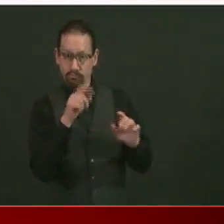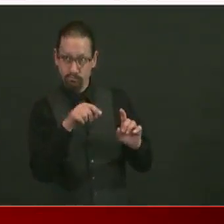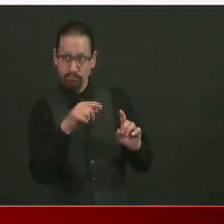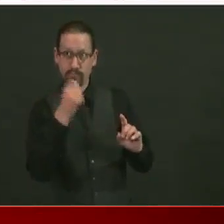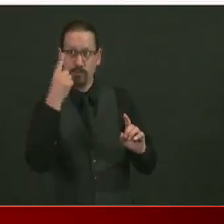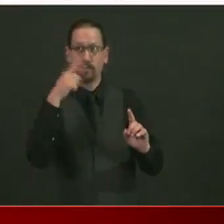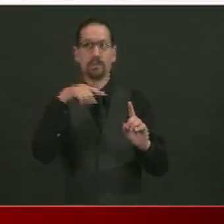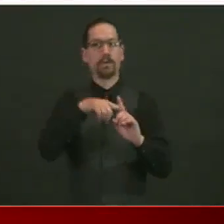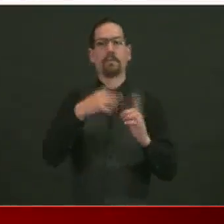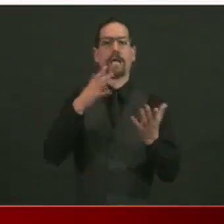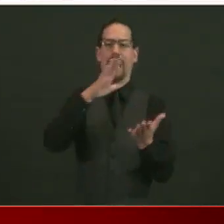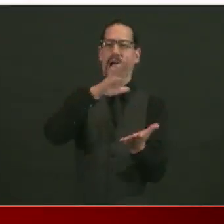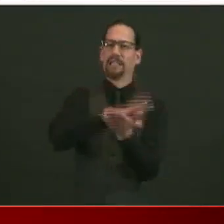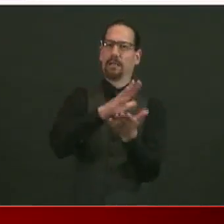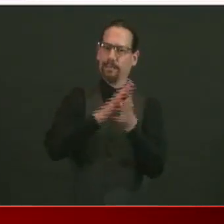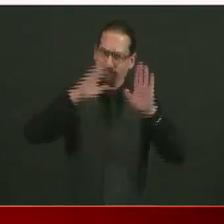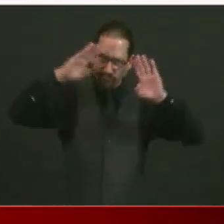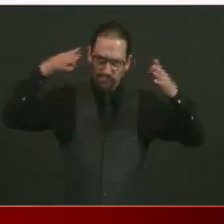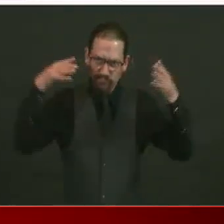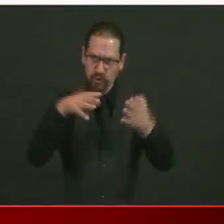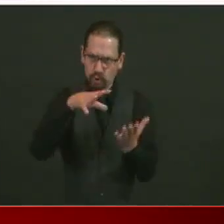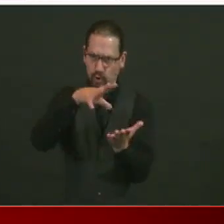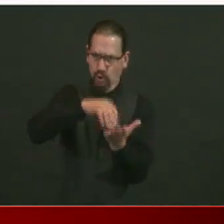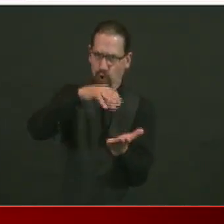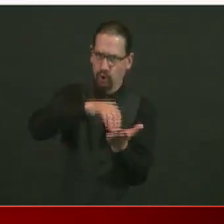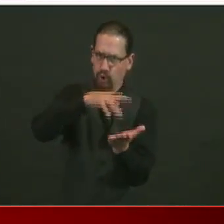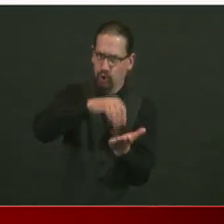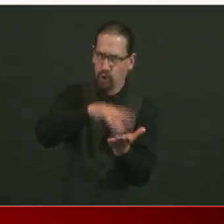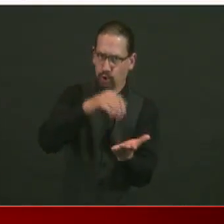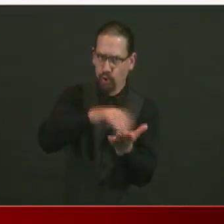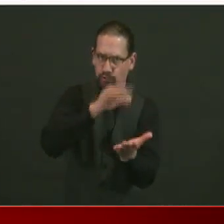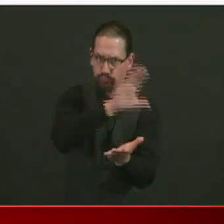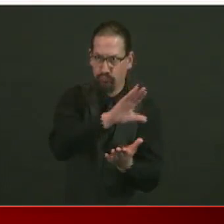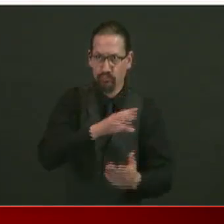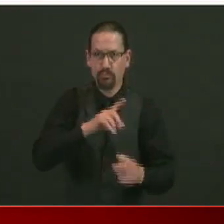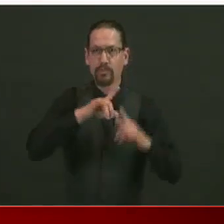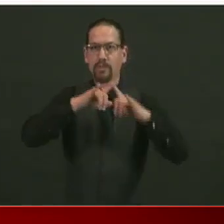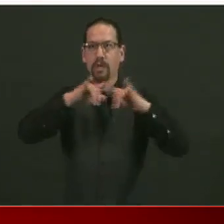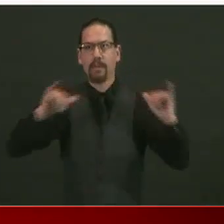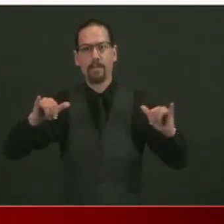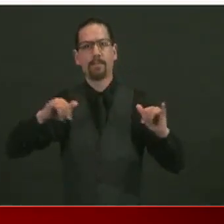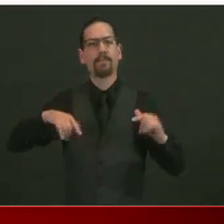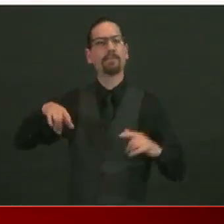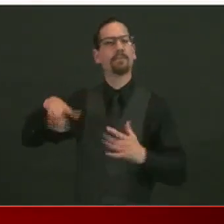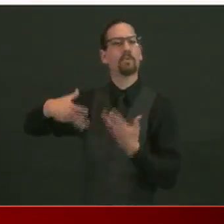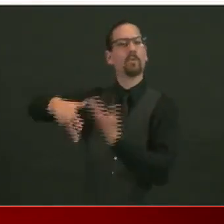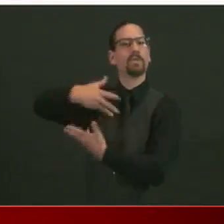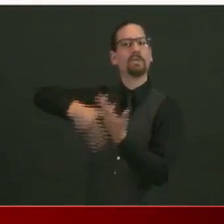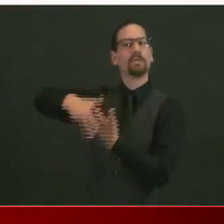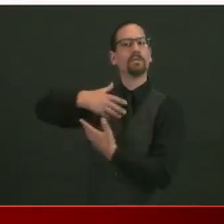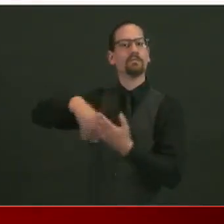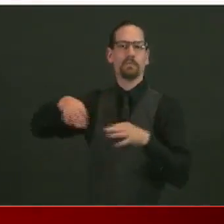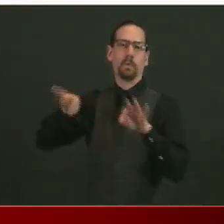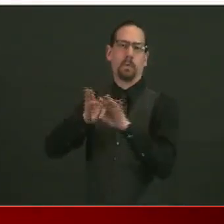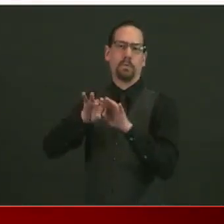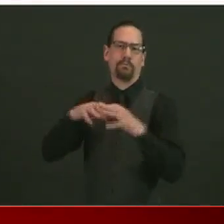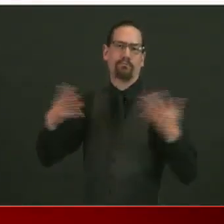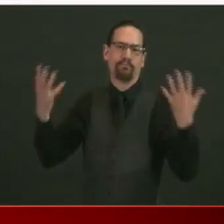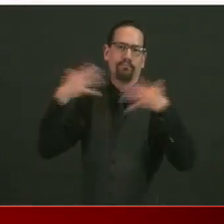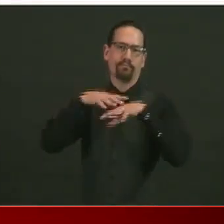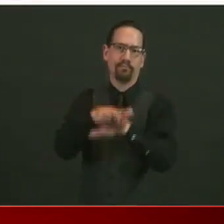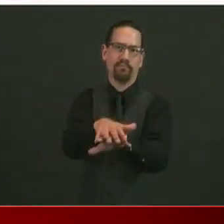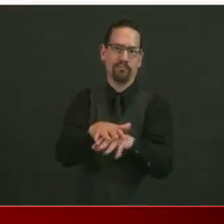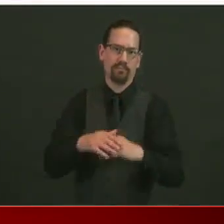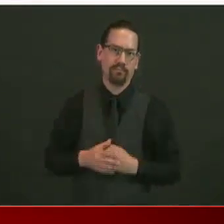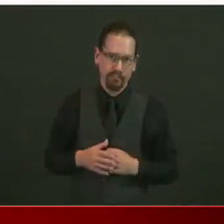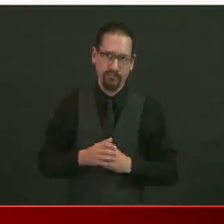closely and being transparent and open about where we're going. So we're excited to see you guys. It's been an